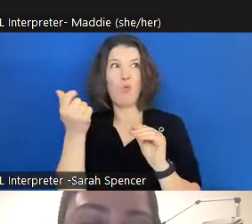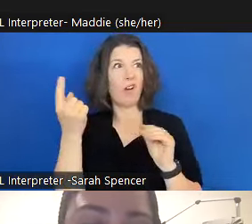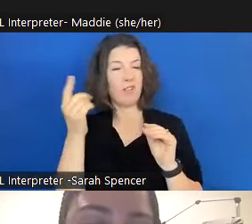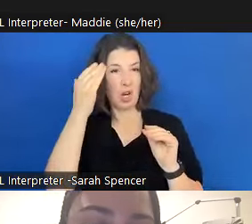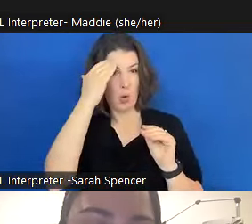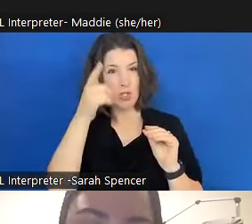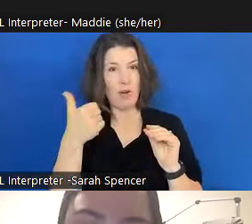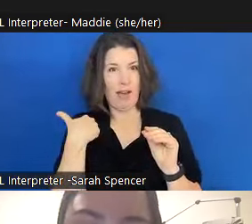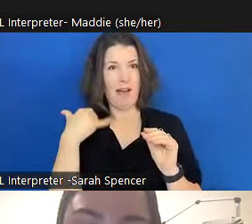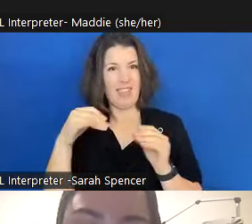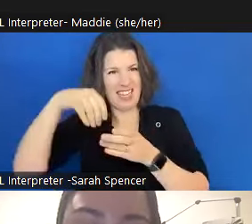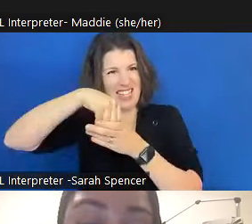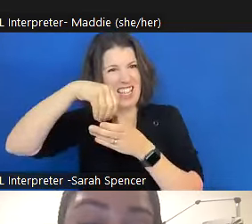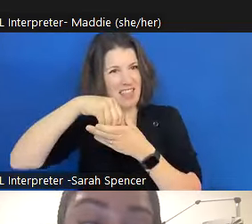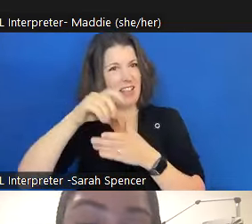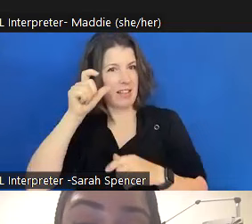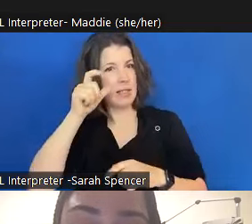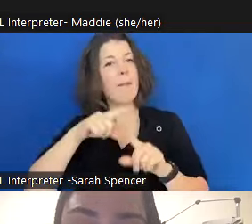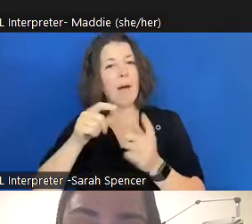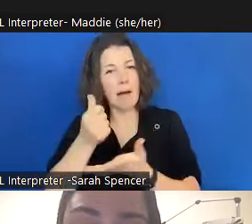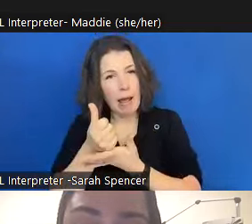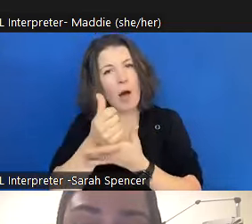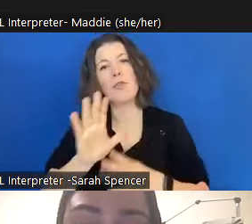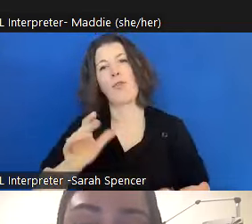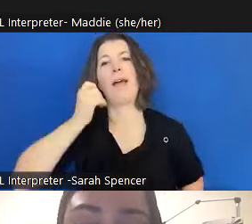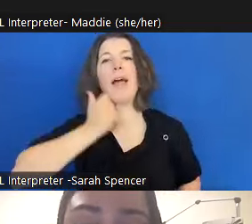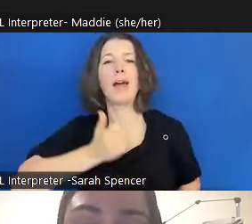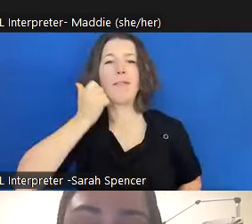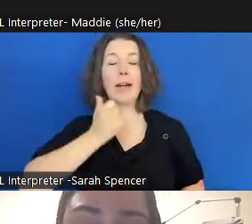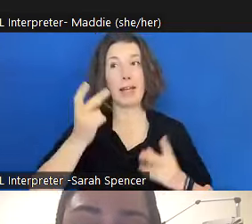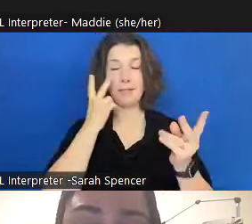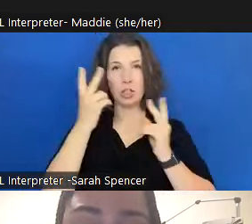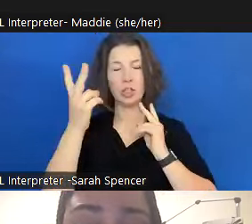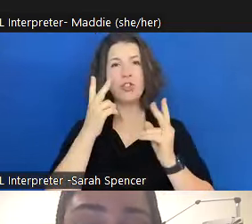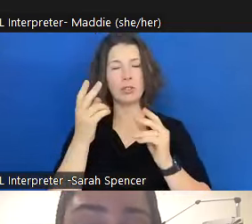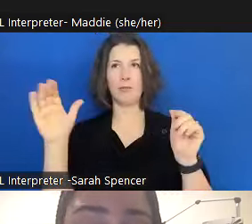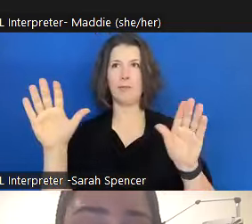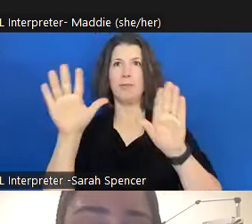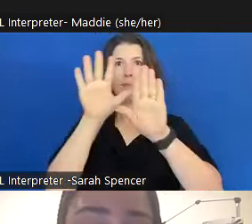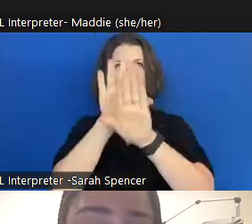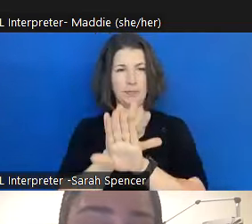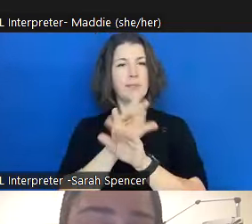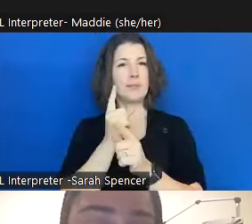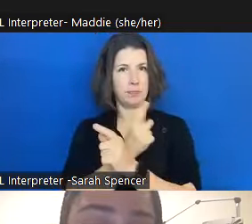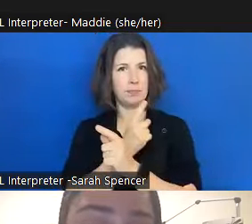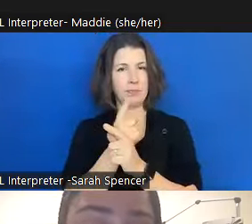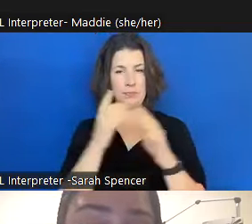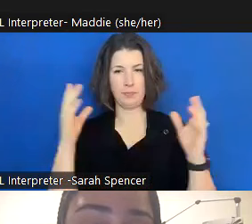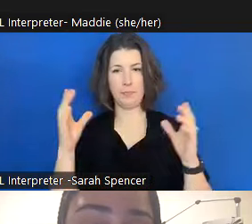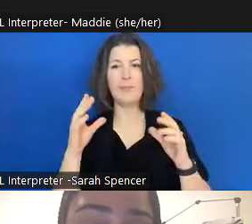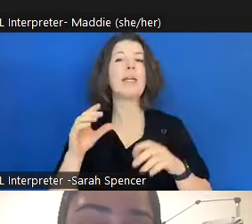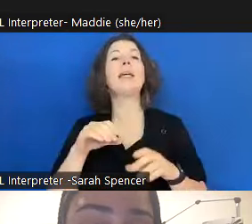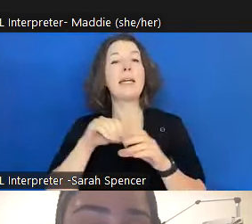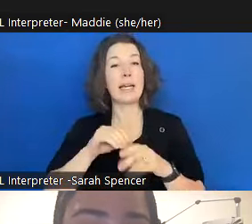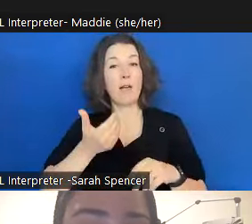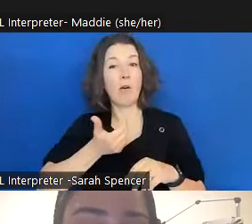glasses, but it's helping with your everyday vision. In vision rehab, we do use these temporary measures